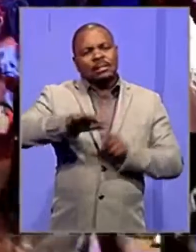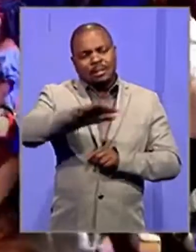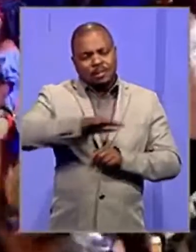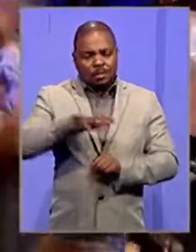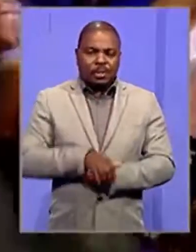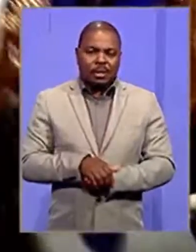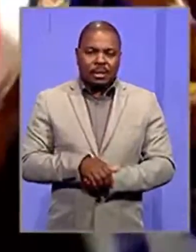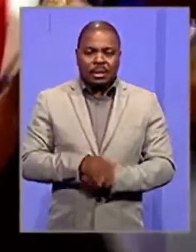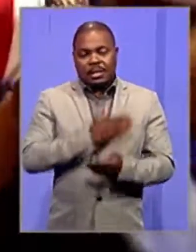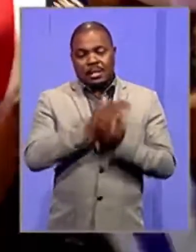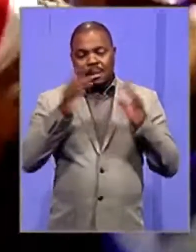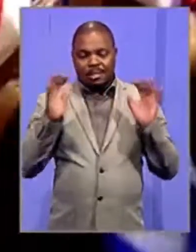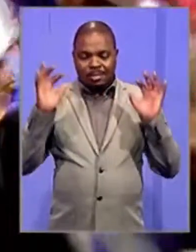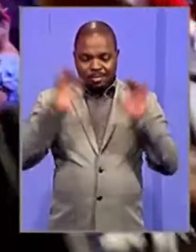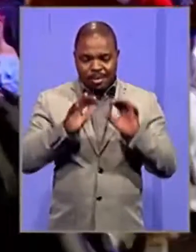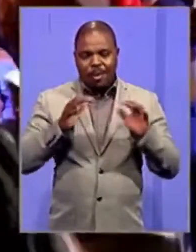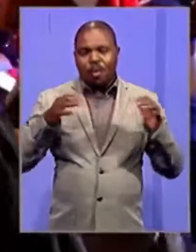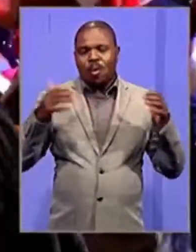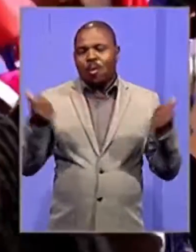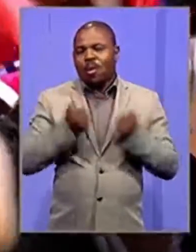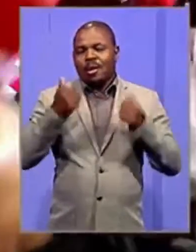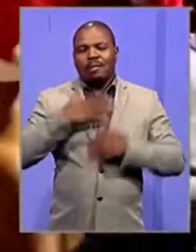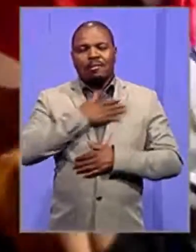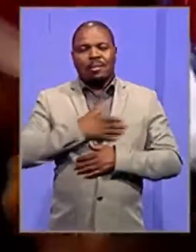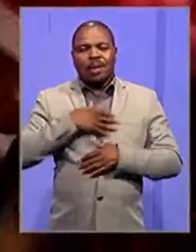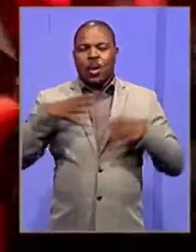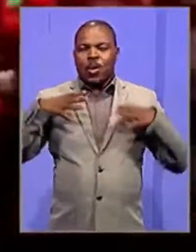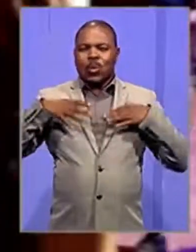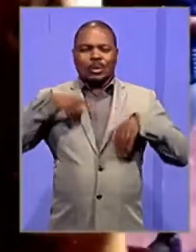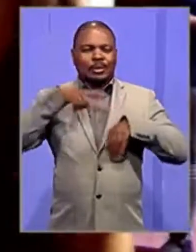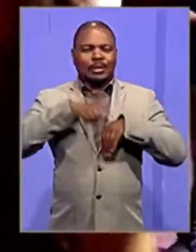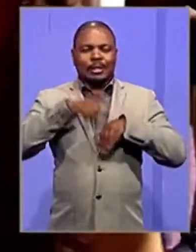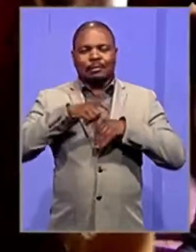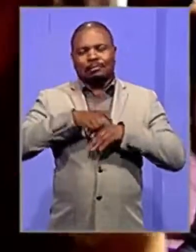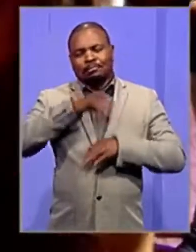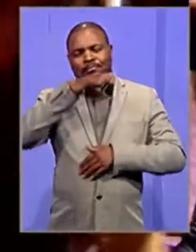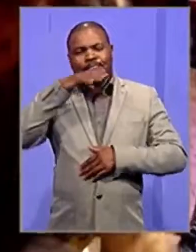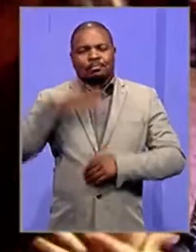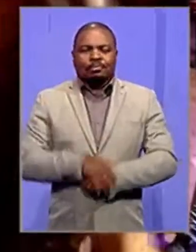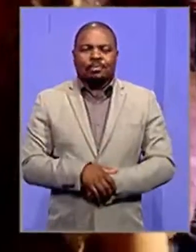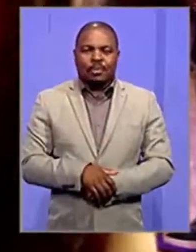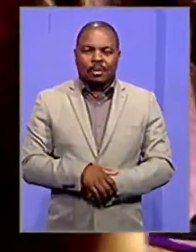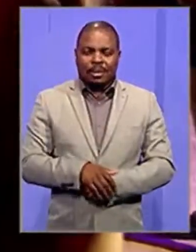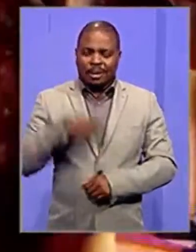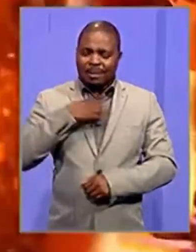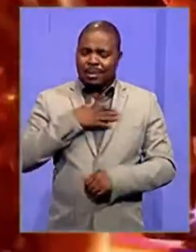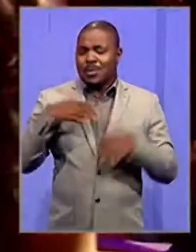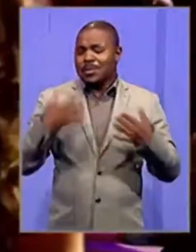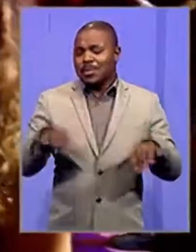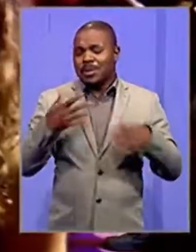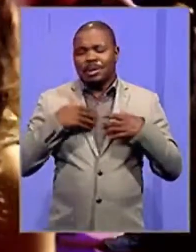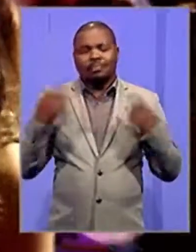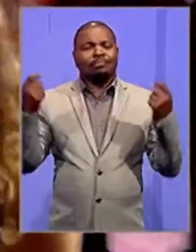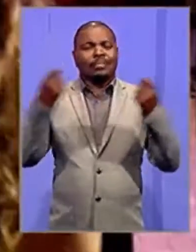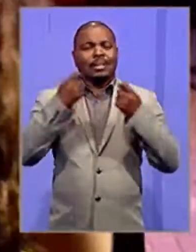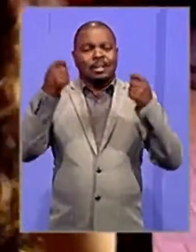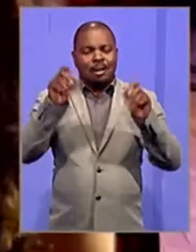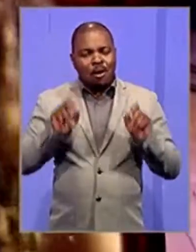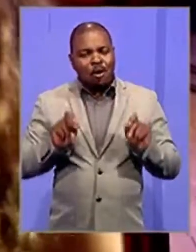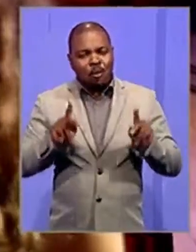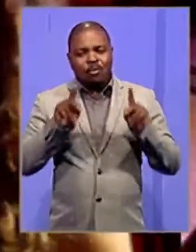neng ba tlile ba se ba le moyeng wa menati ya mafelo a selemo. Oh, I'm feeling wonderful. It's such festive opportunity.